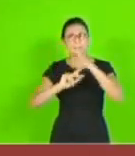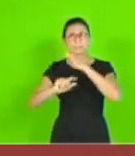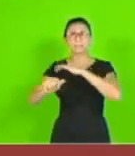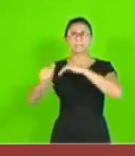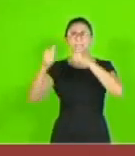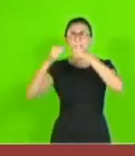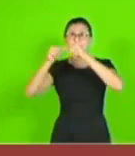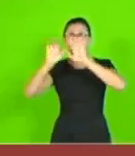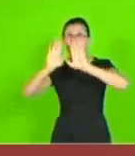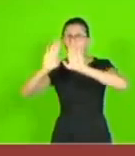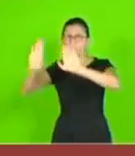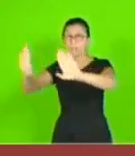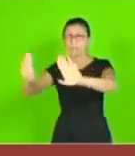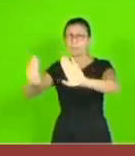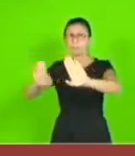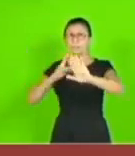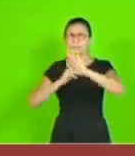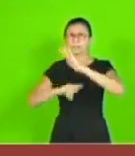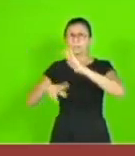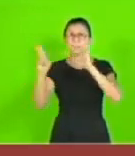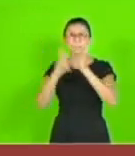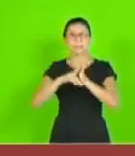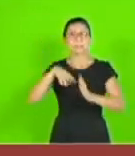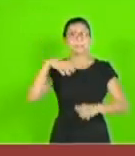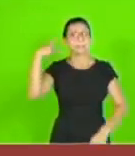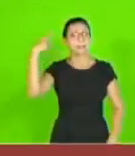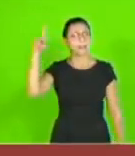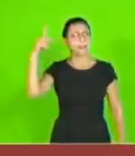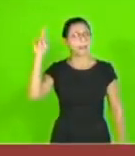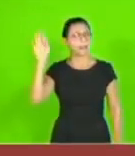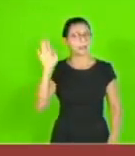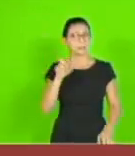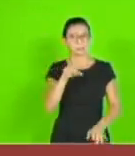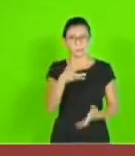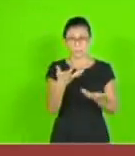you want. So you have to fight for it.